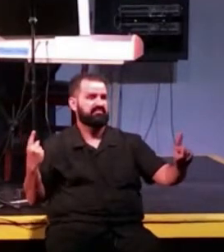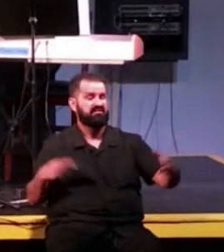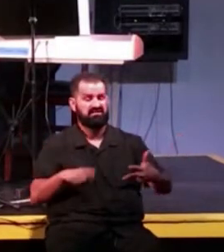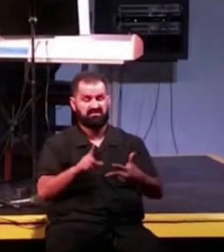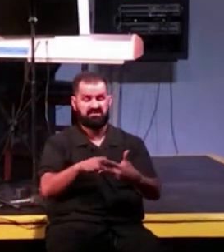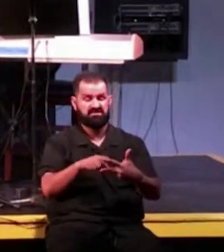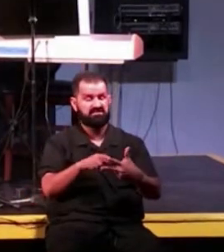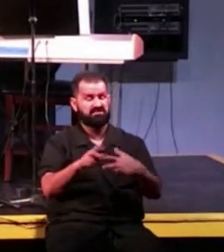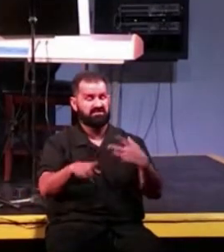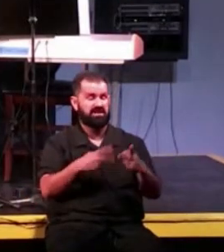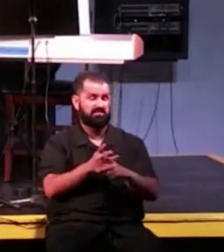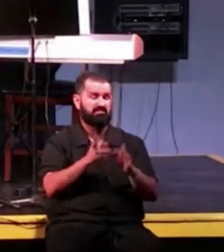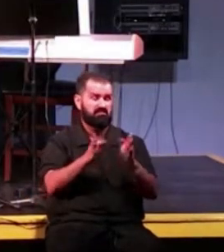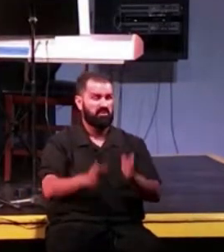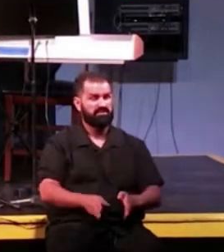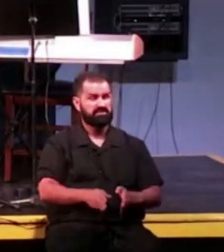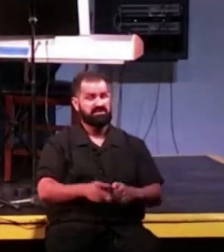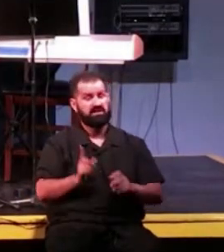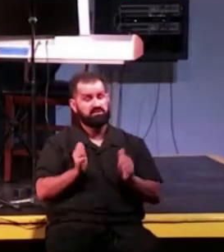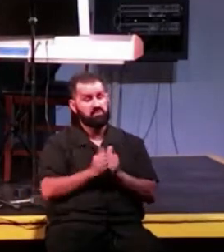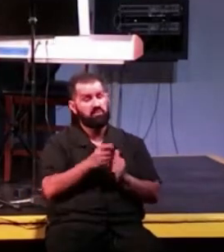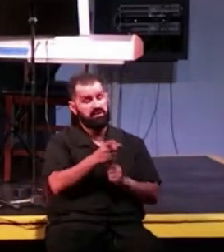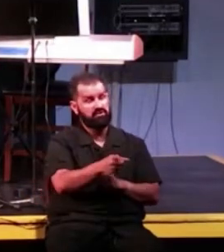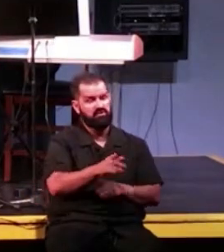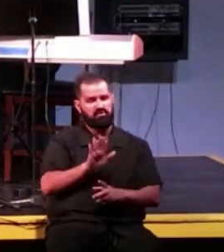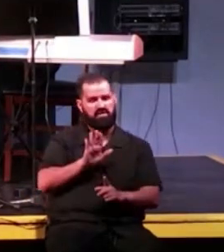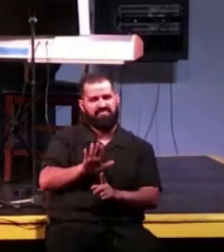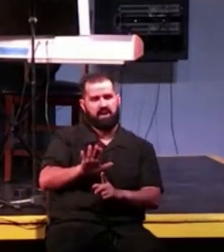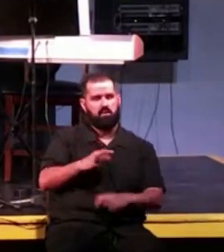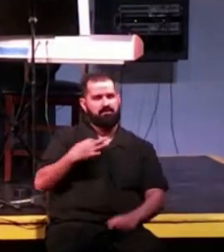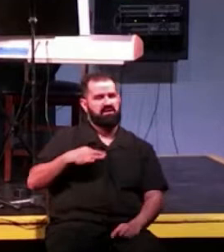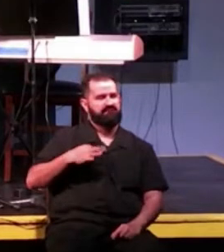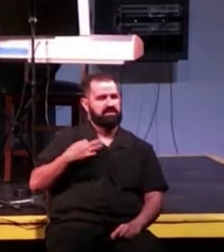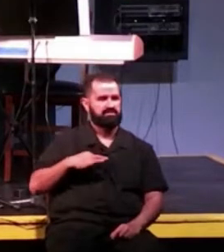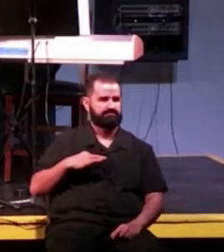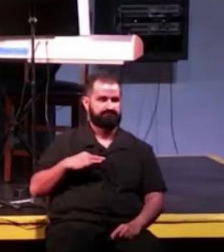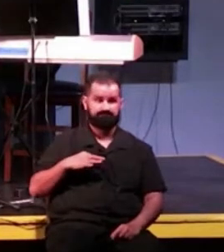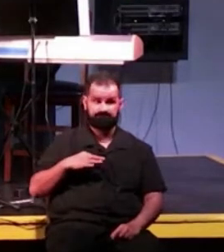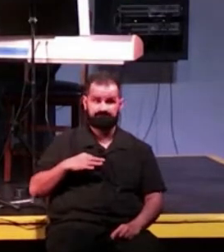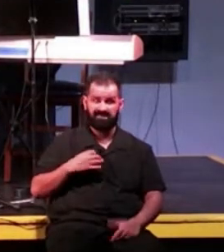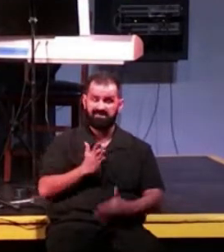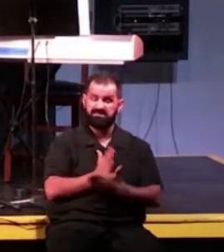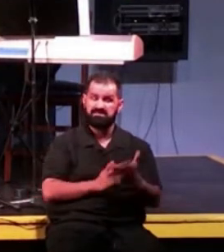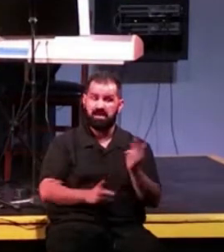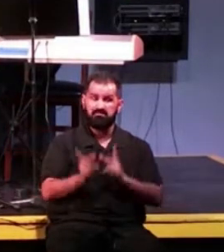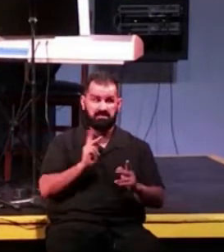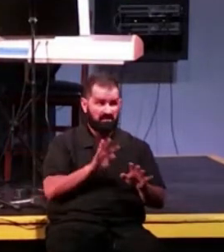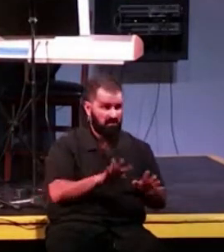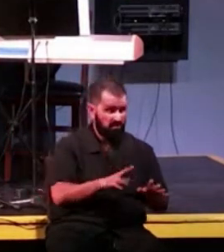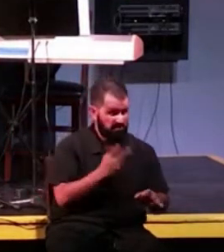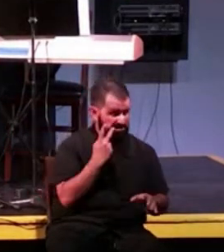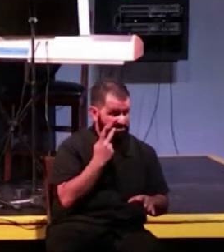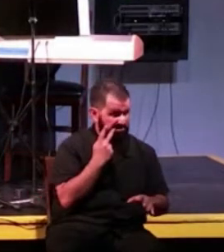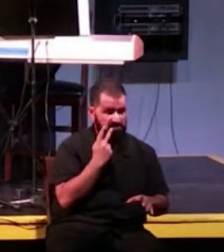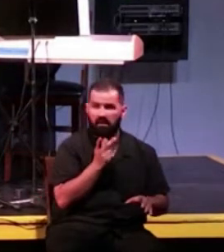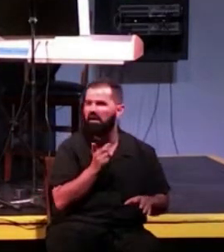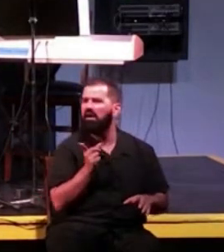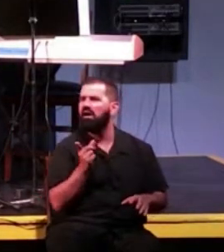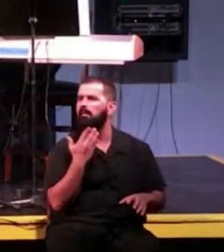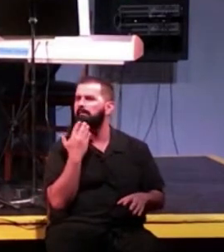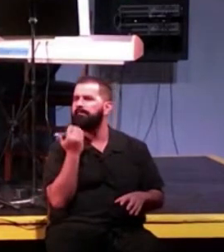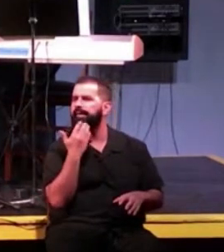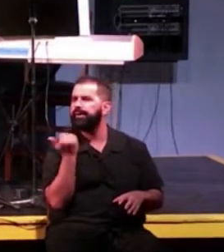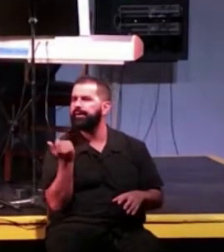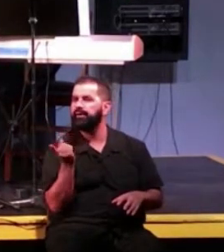Orpah is a type of person that's with you for their benefit. And the minute they see an opportunity for